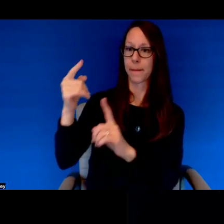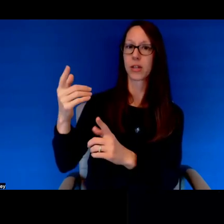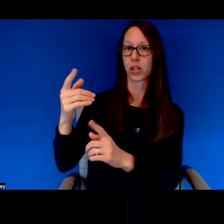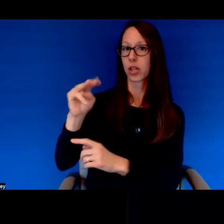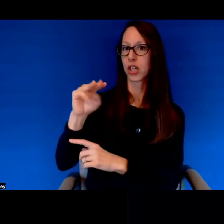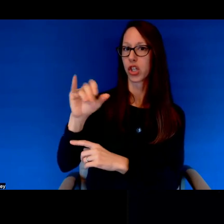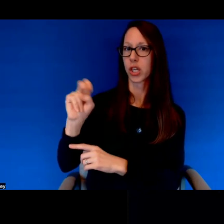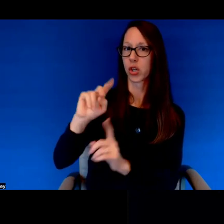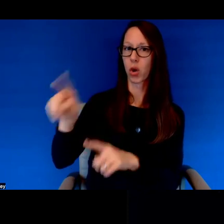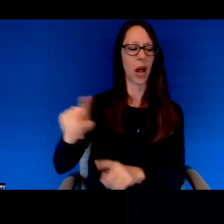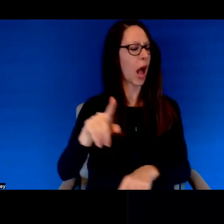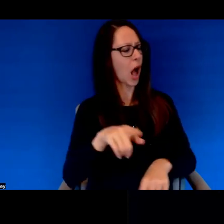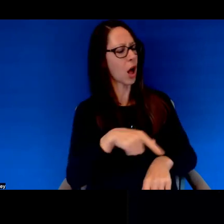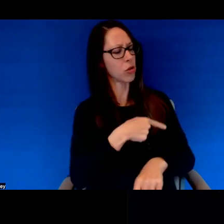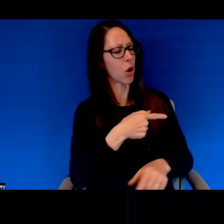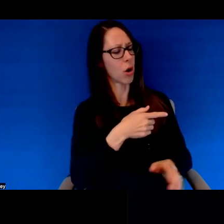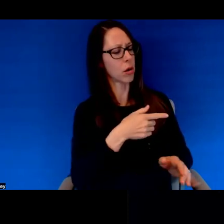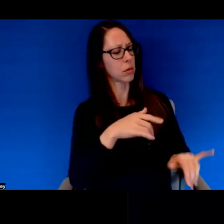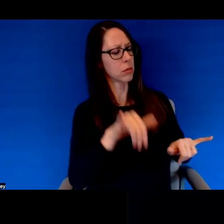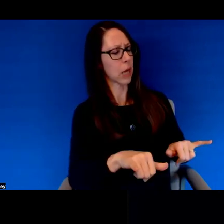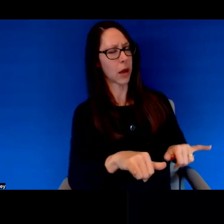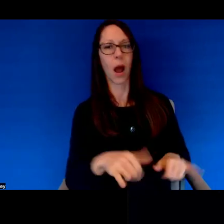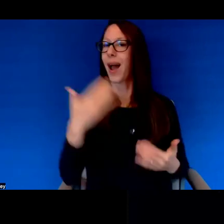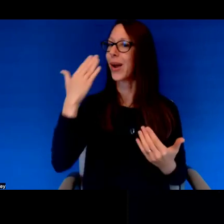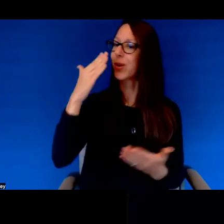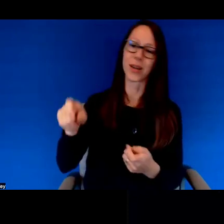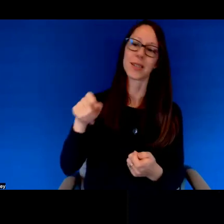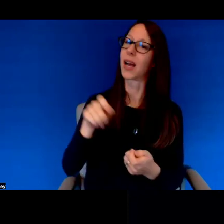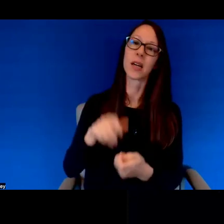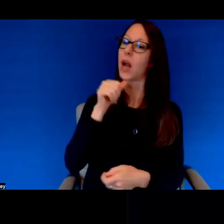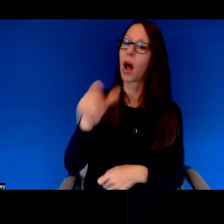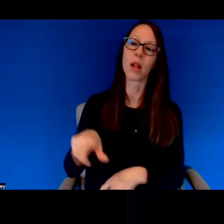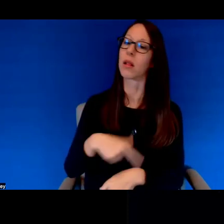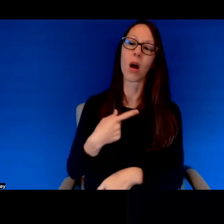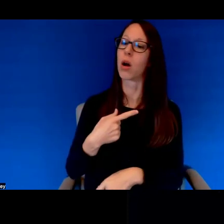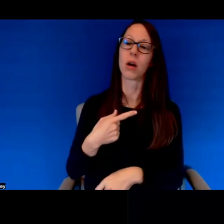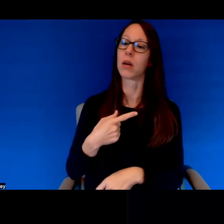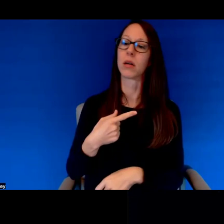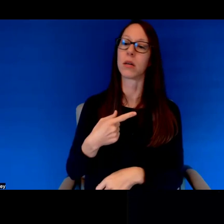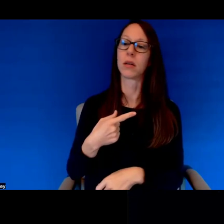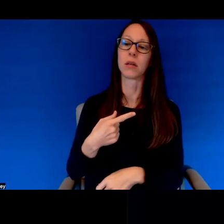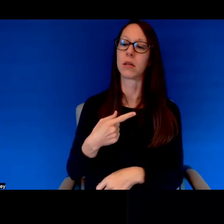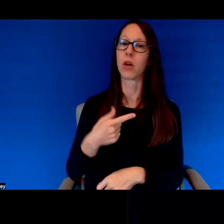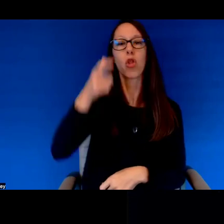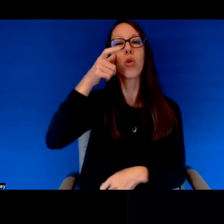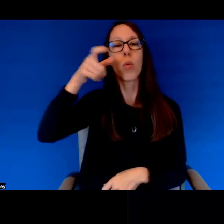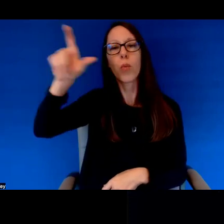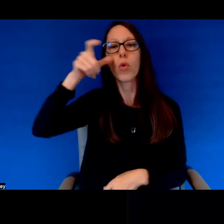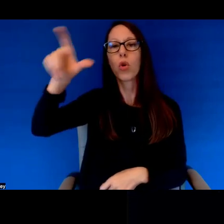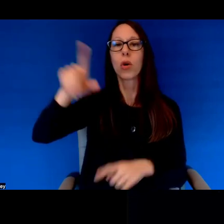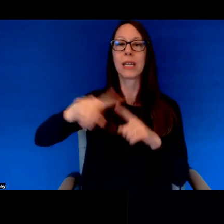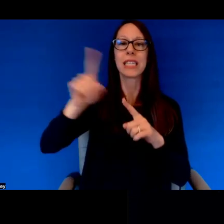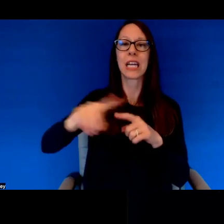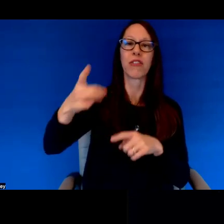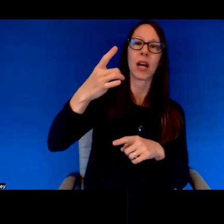so I'm not sure about the exact amount of time they're going to be there. It's not going to be too long because the moon has different light and day cycles than we